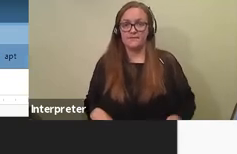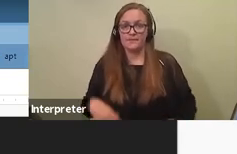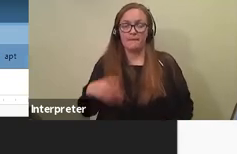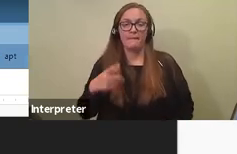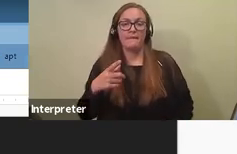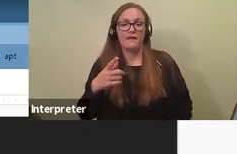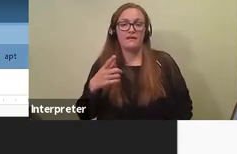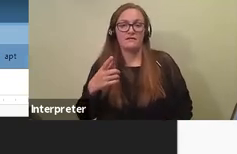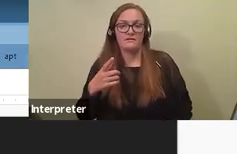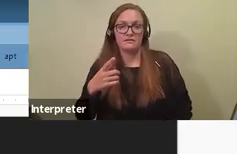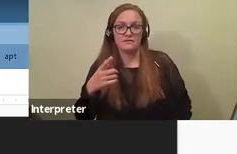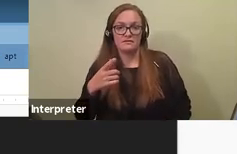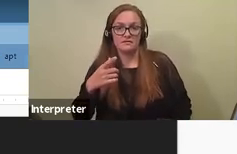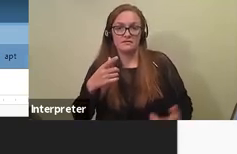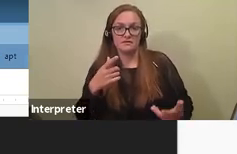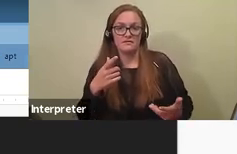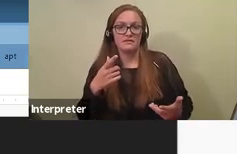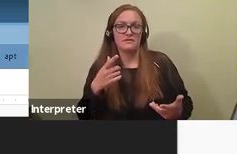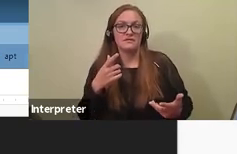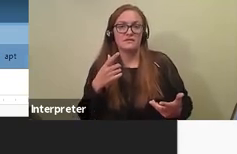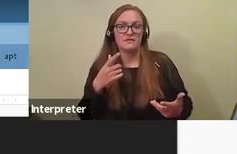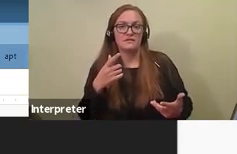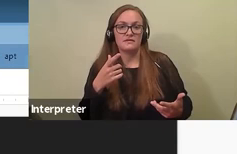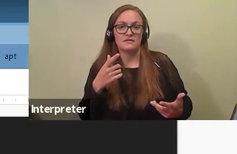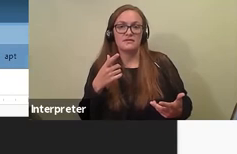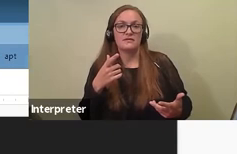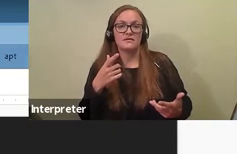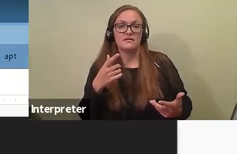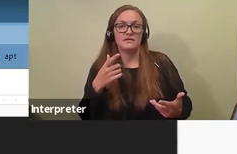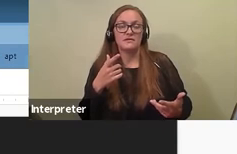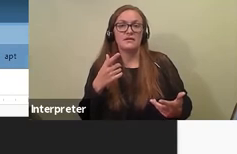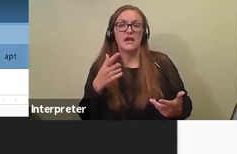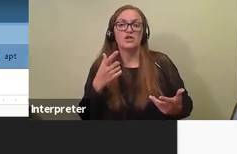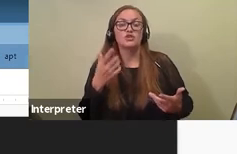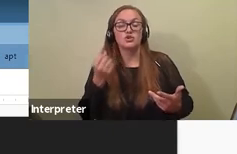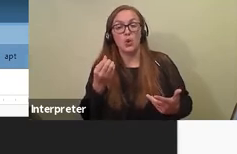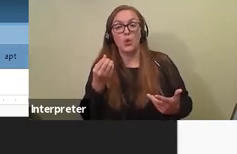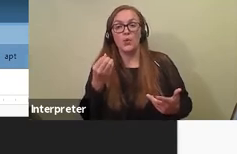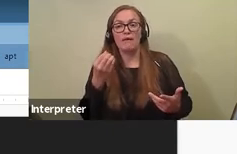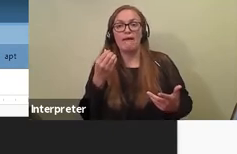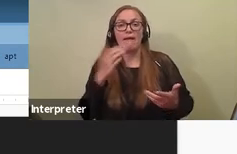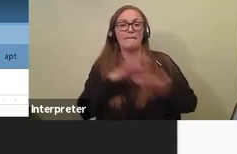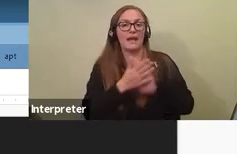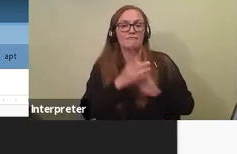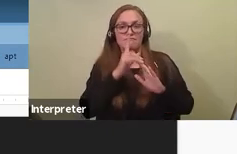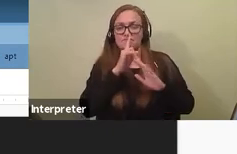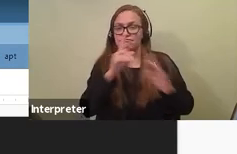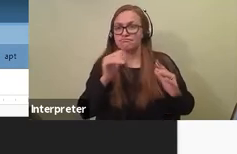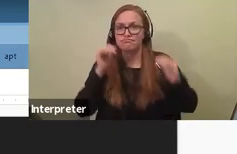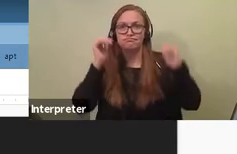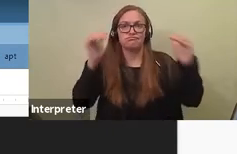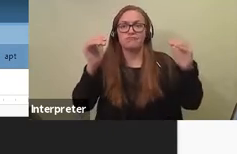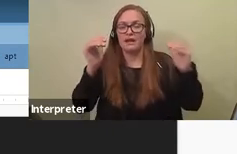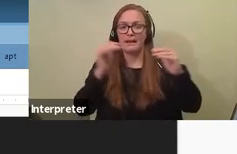get to the point sometime in the future where AI becomes so advanced that it surpasses like the collective human